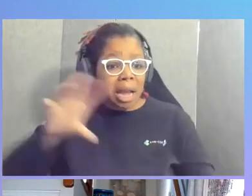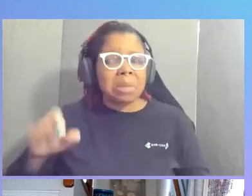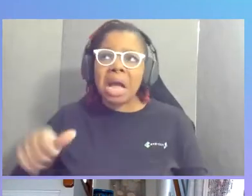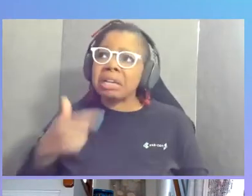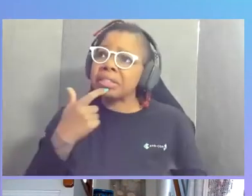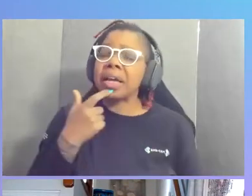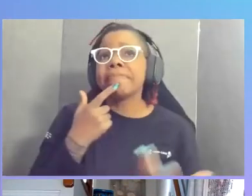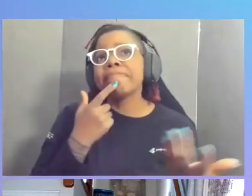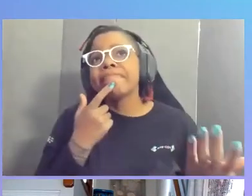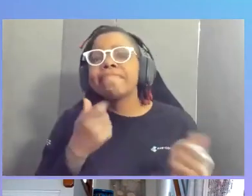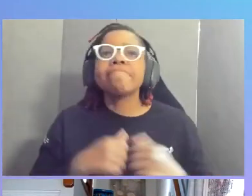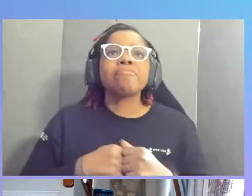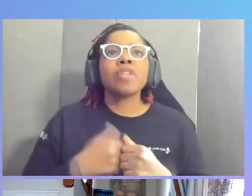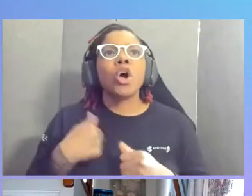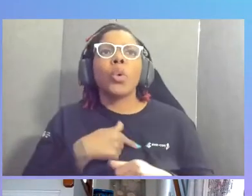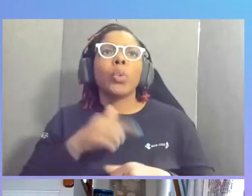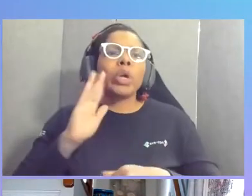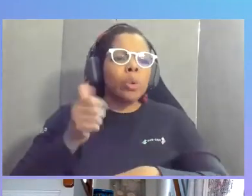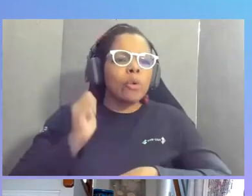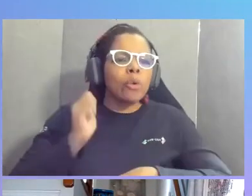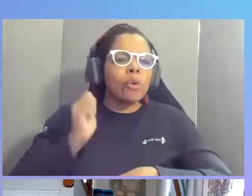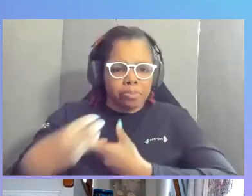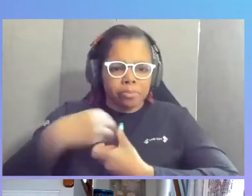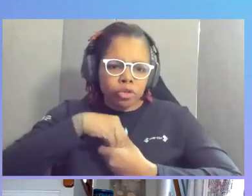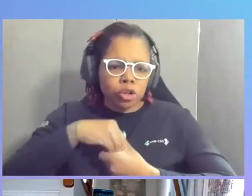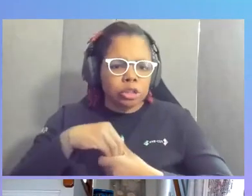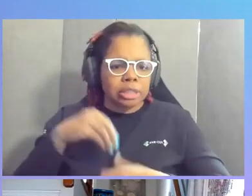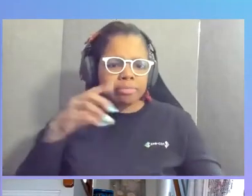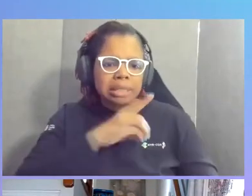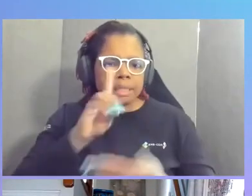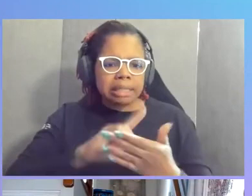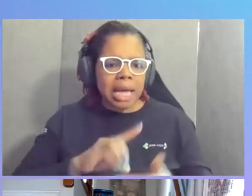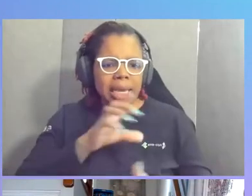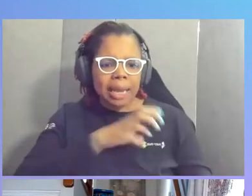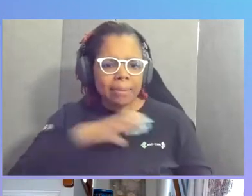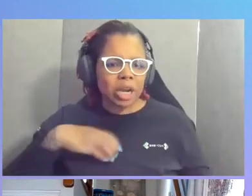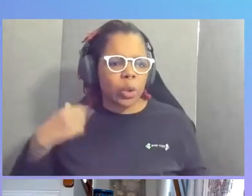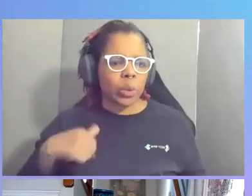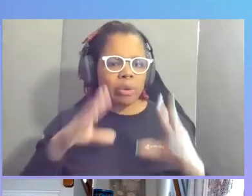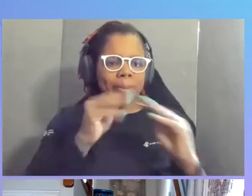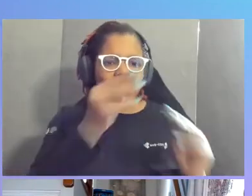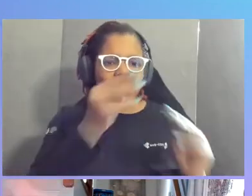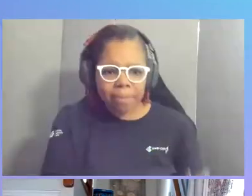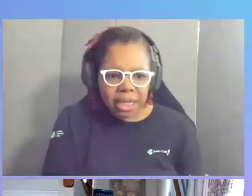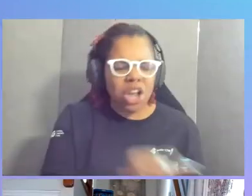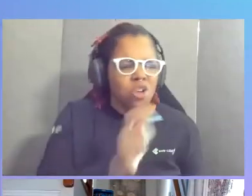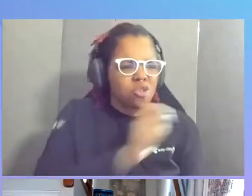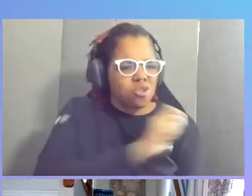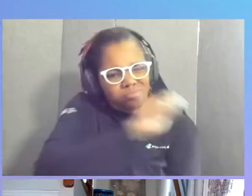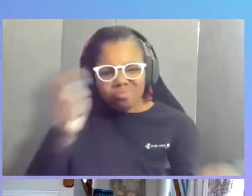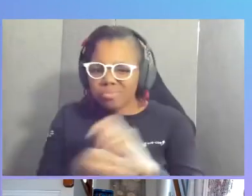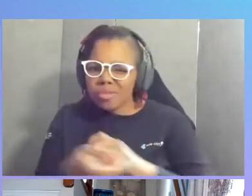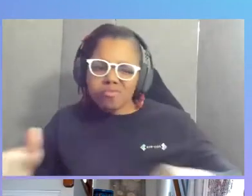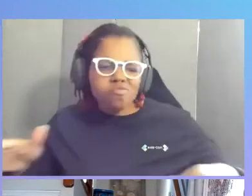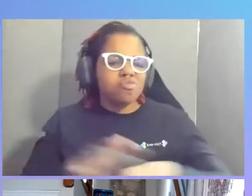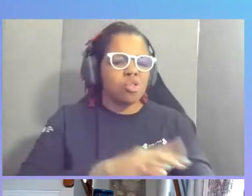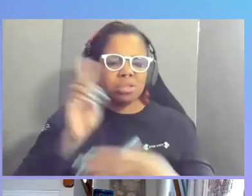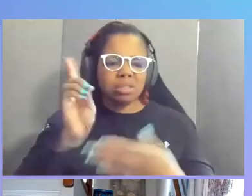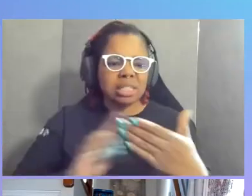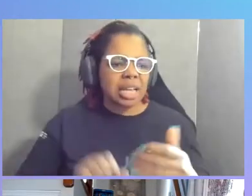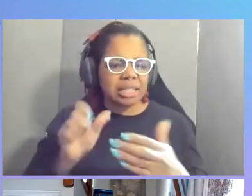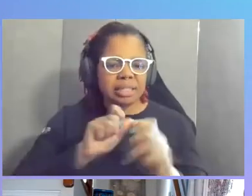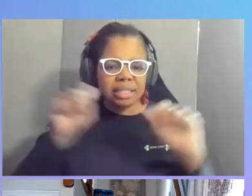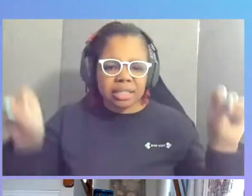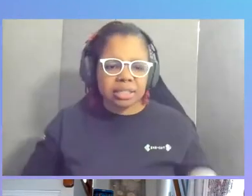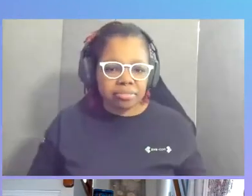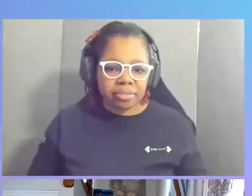okay, we are going to form the inclusive design committee and we are going to meet on Mondays and we are going to overhaul the entire design system from soup to nuts.